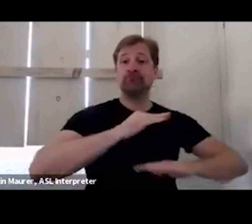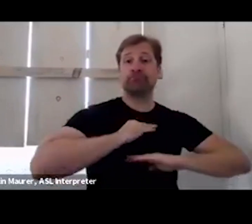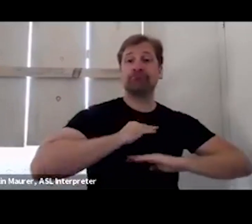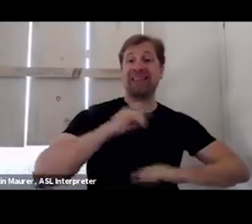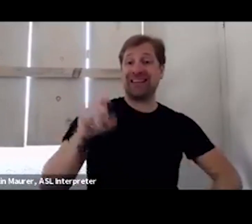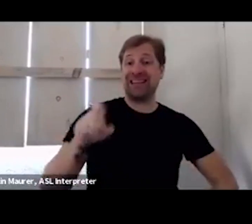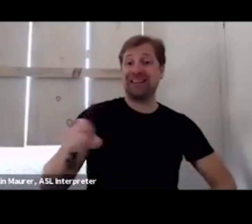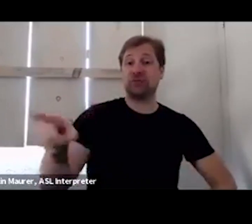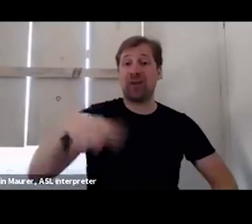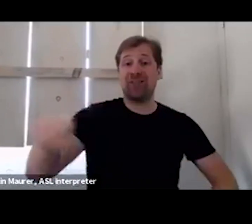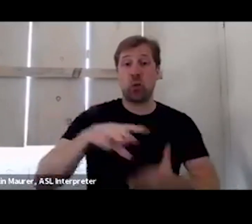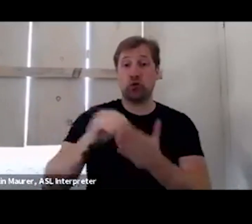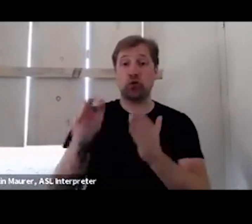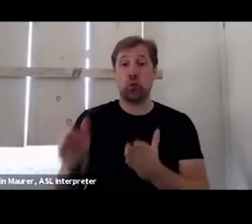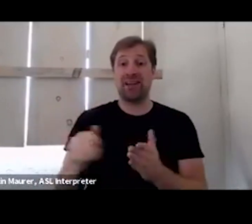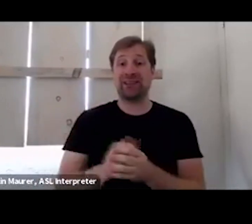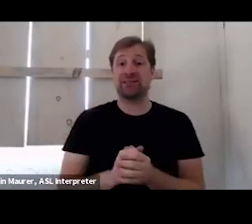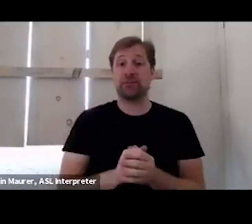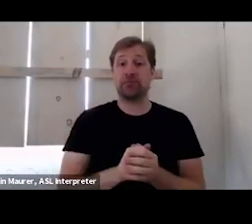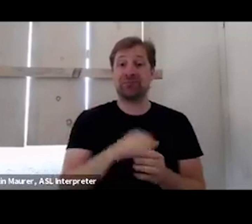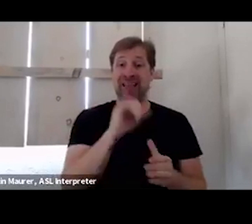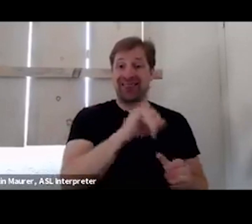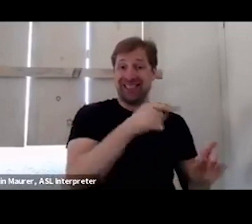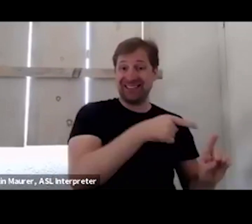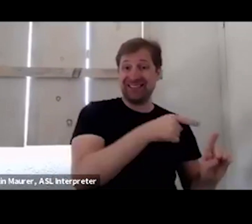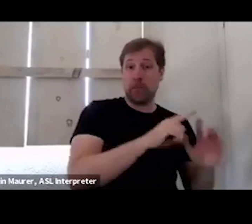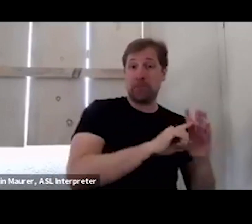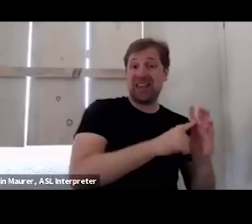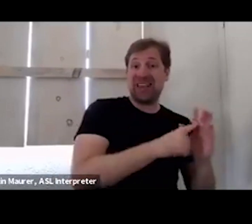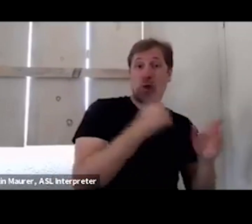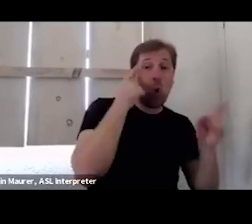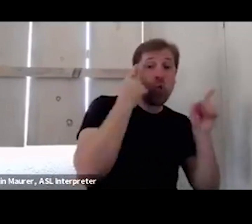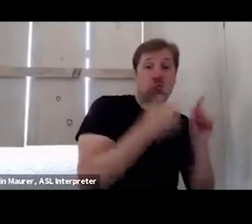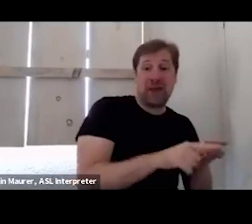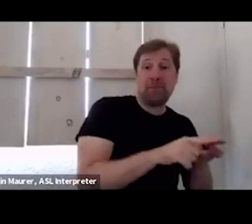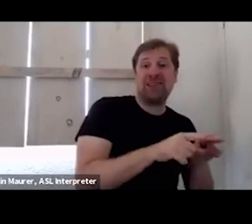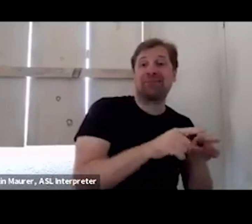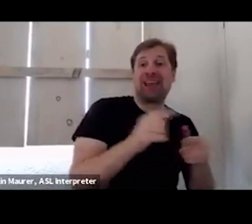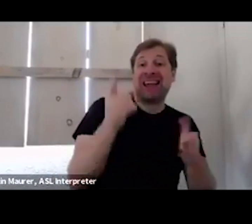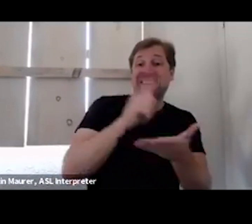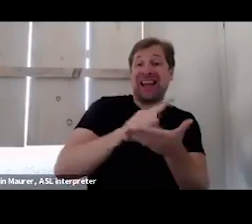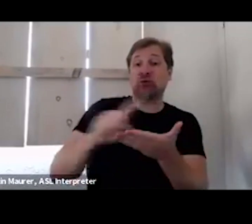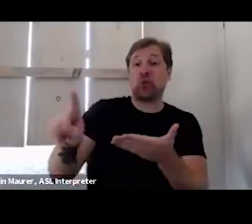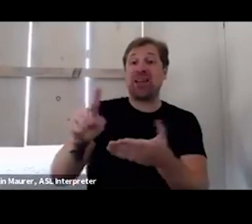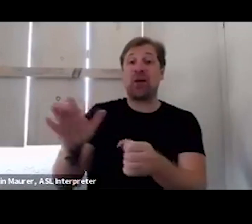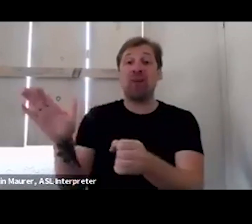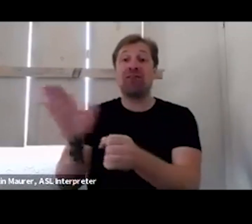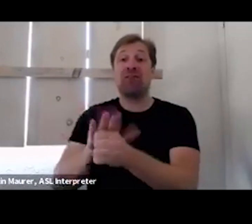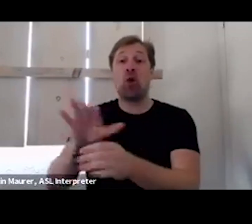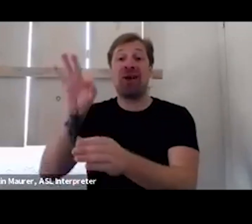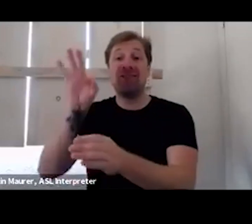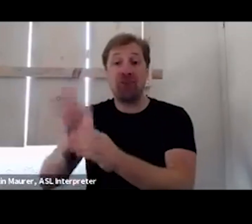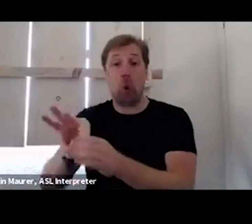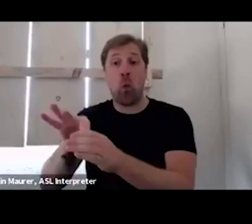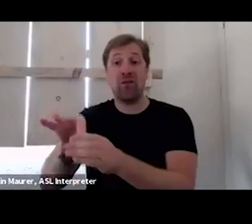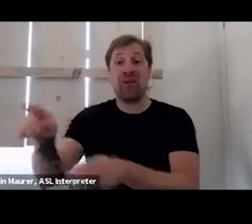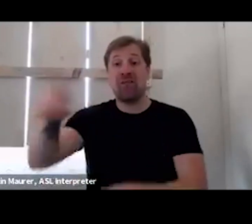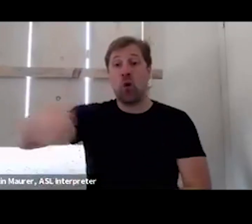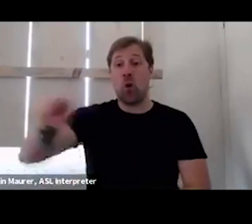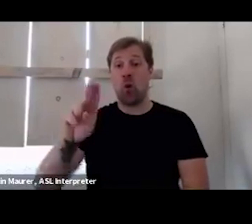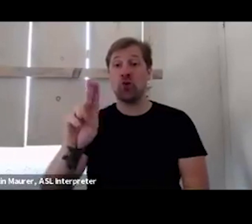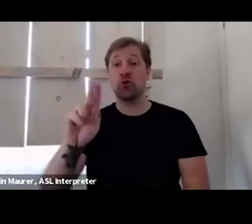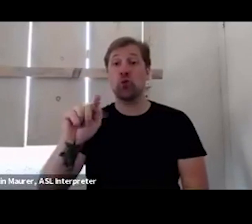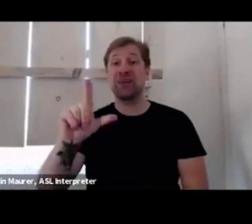a full vote of UTLA members next week. It is so important that we vote